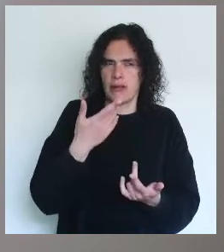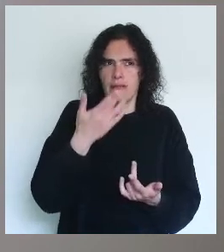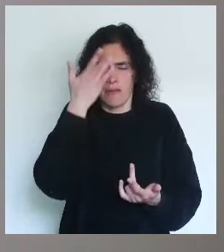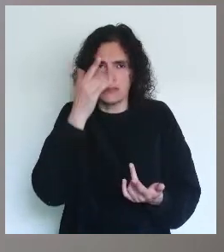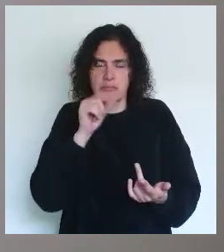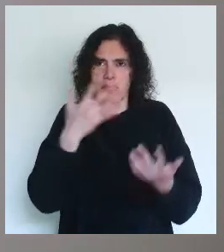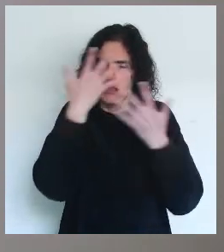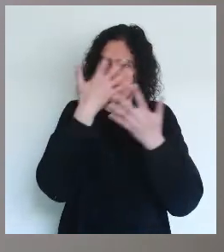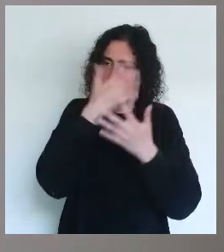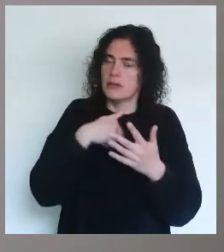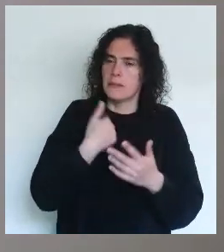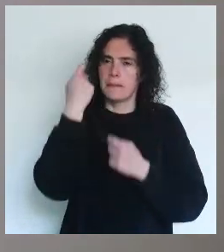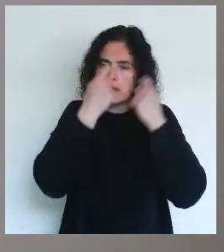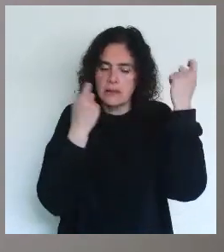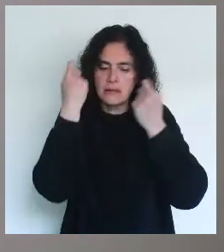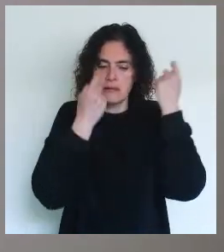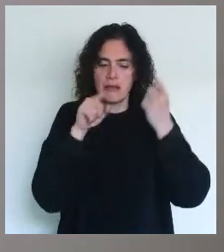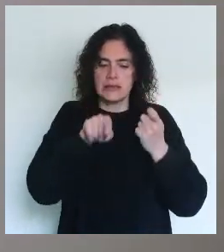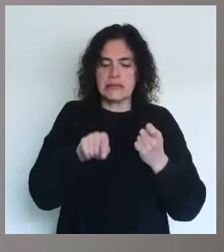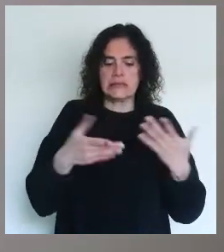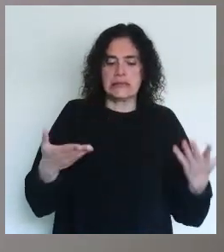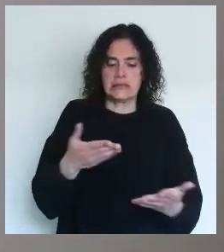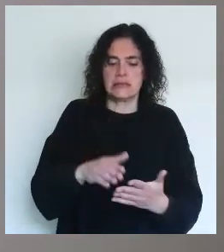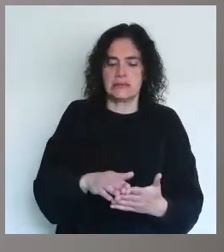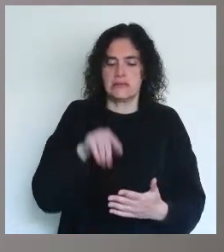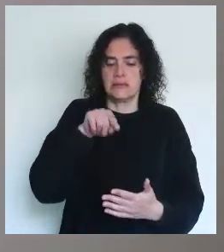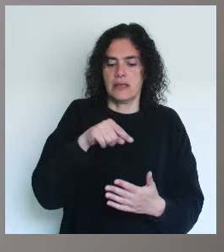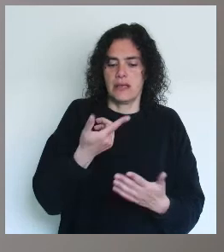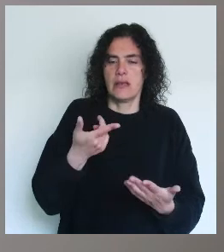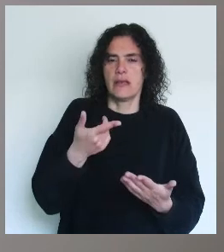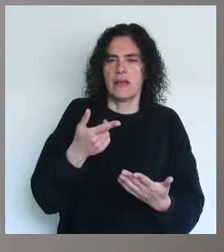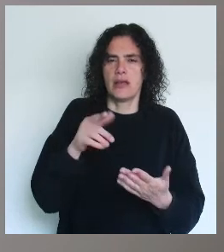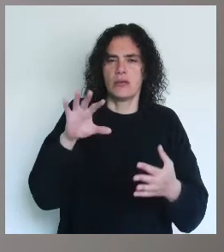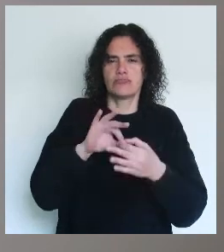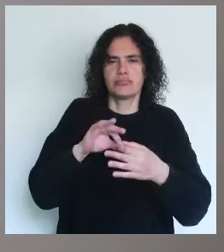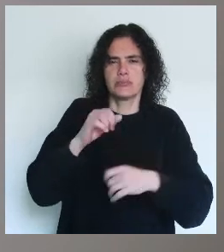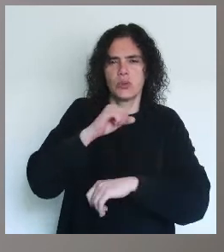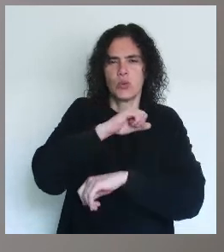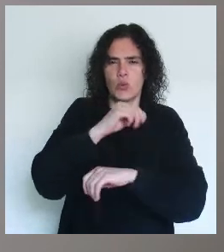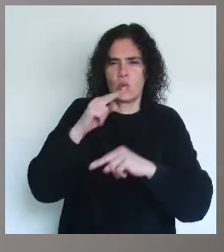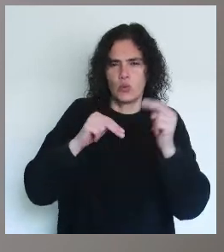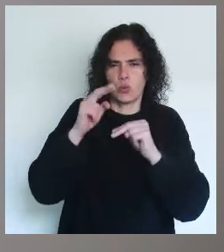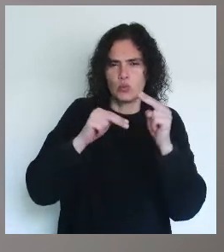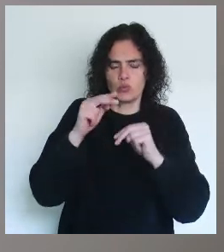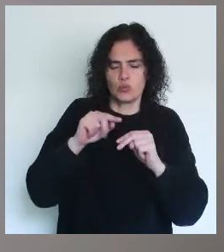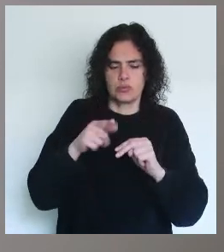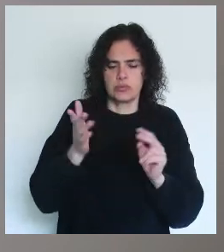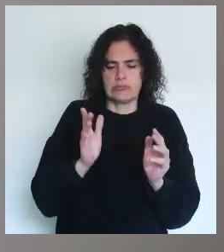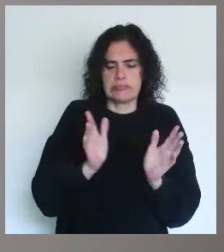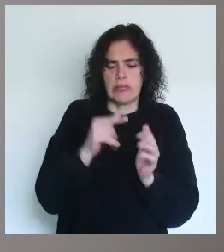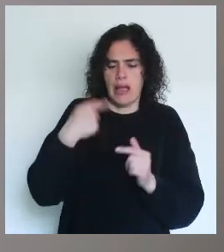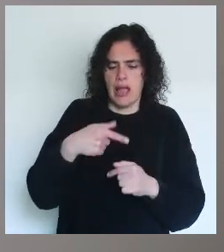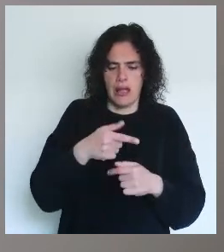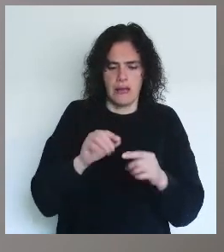be confused and think that this is detritus of a construction site. You